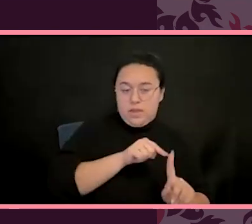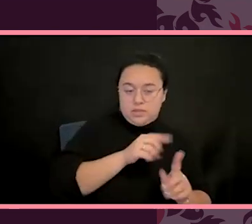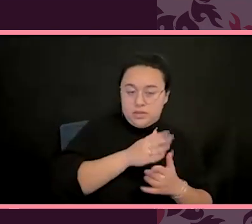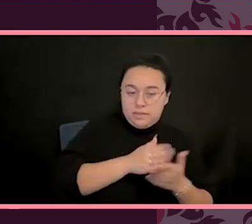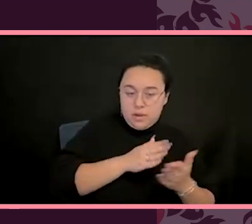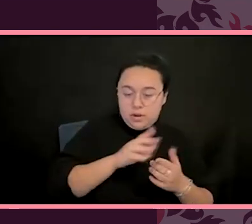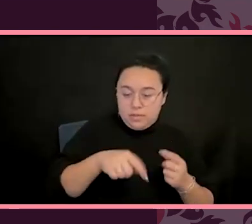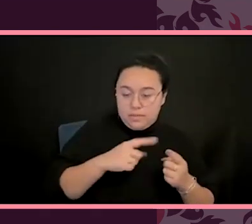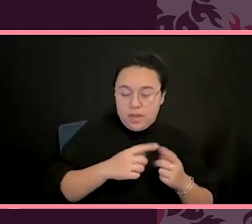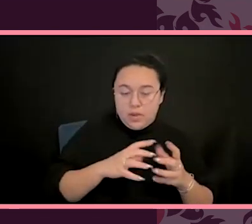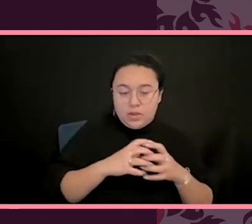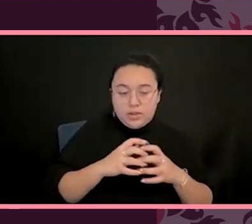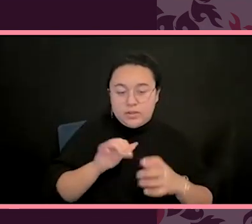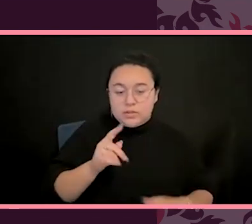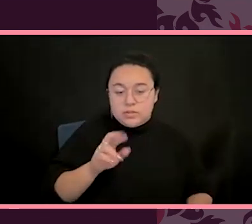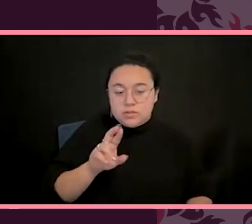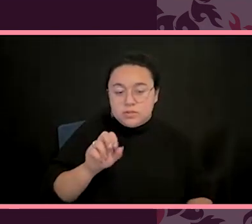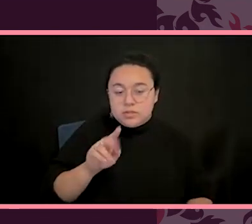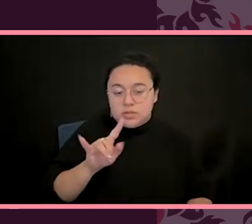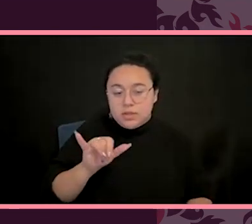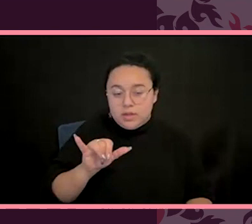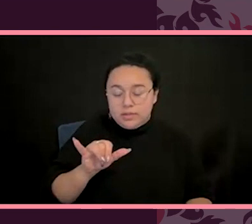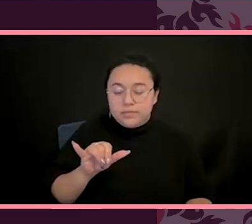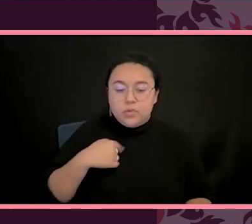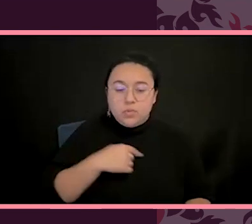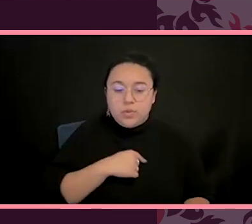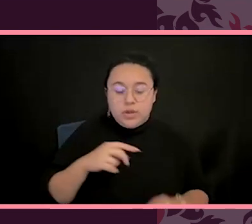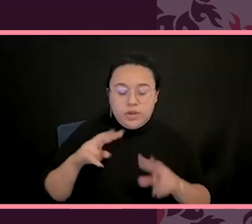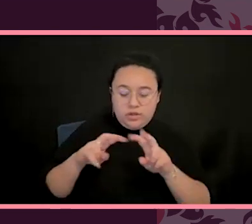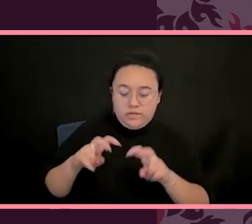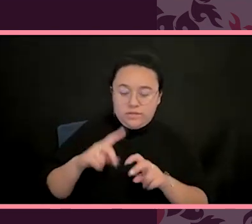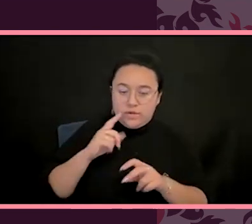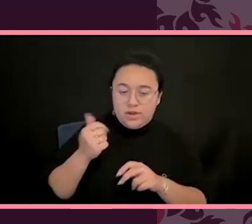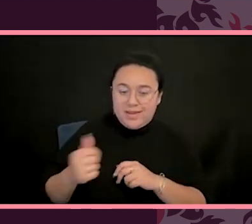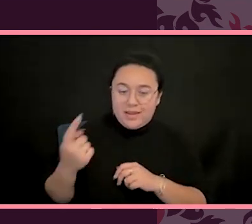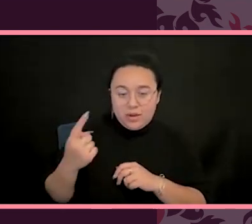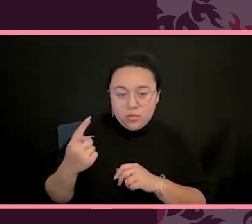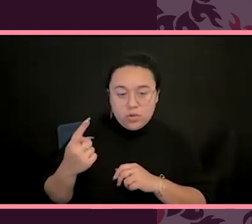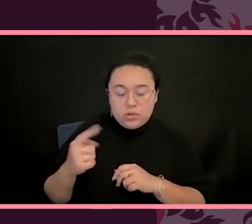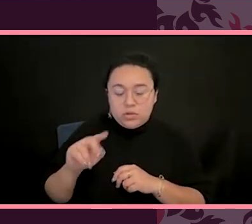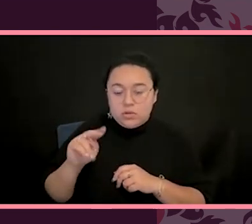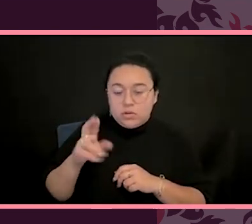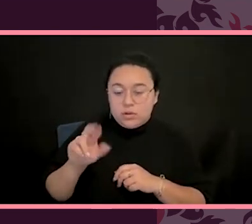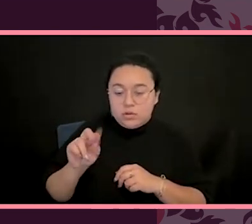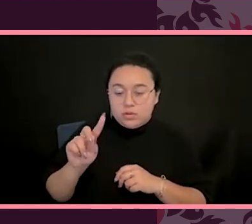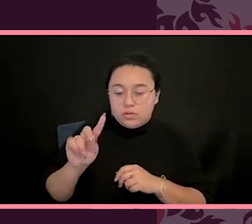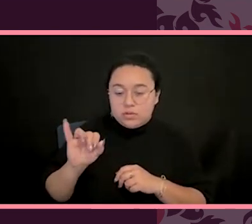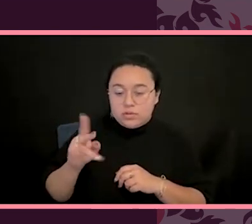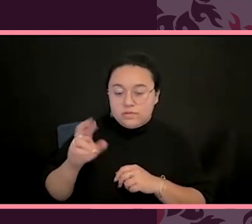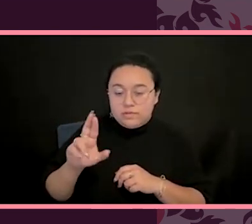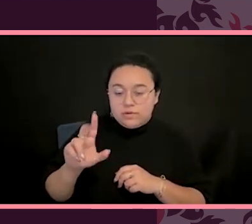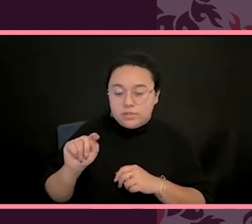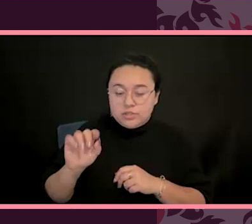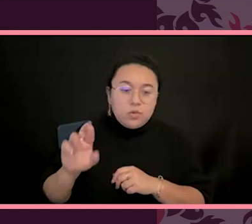of intersectionality, when we talk about intersectionality, we're looking at anyone, neurodivergent or not, as a